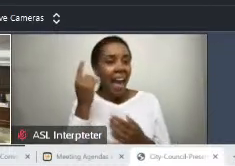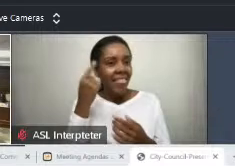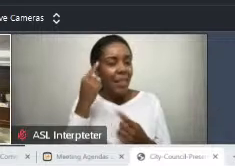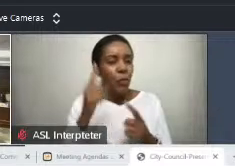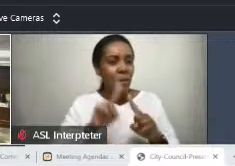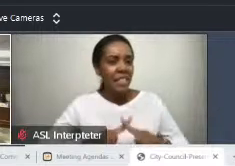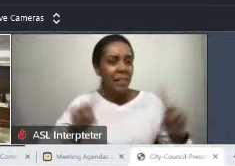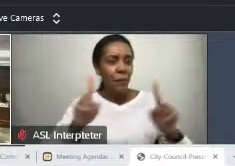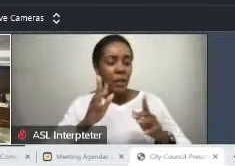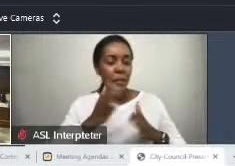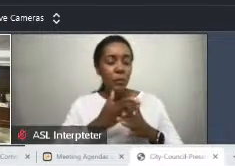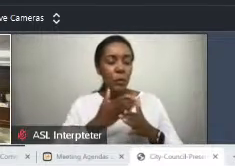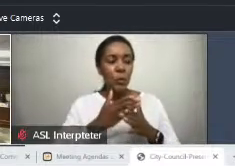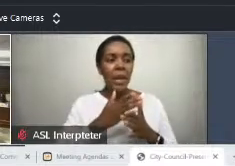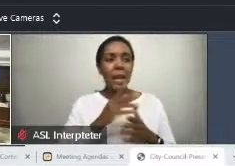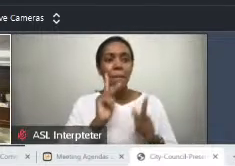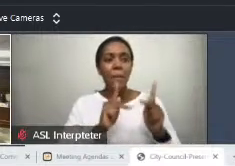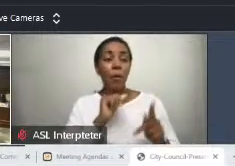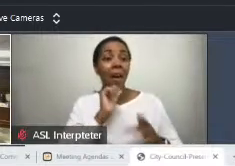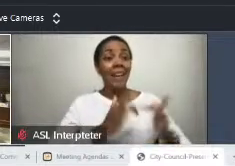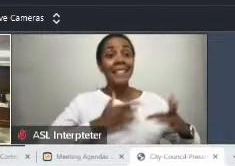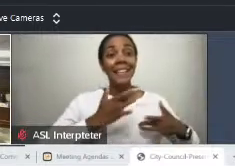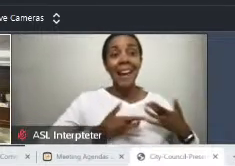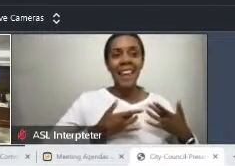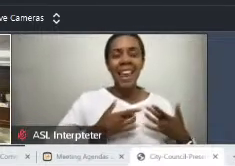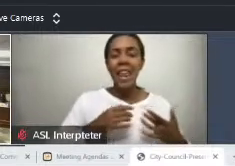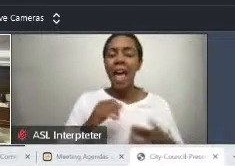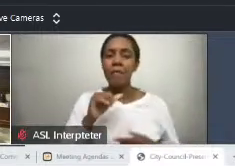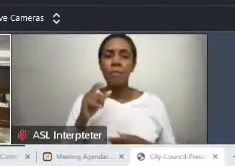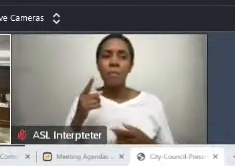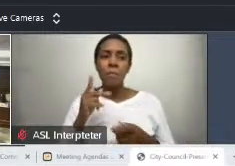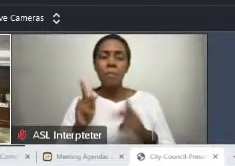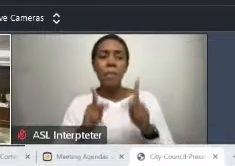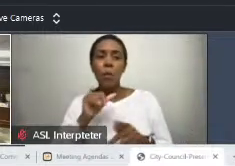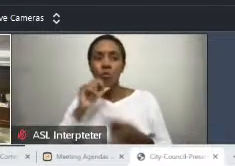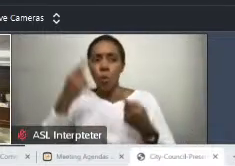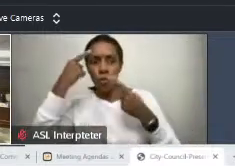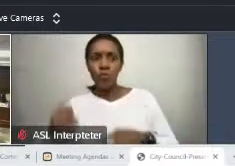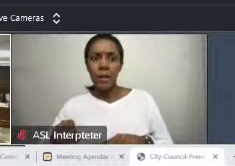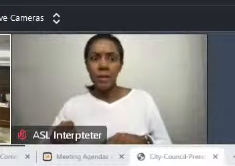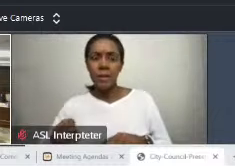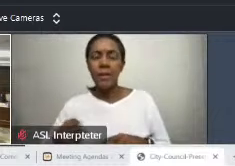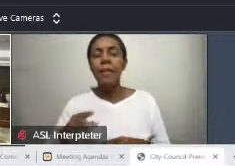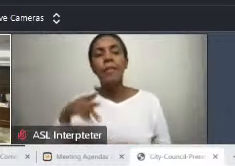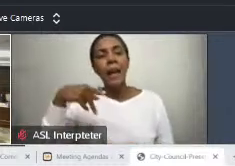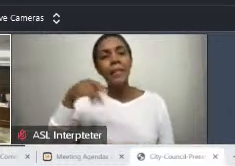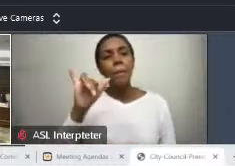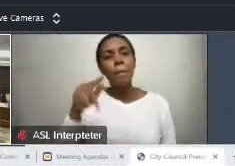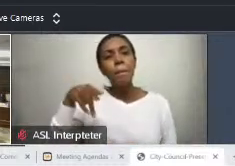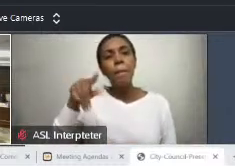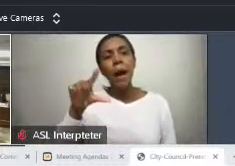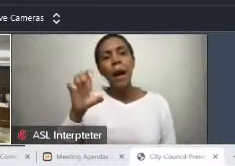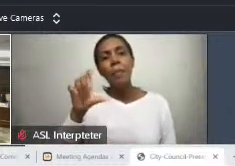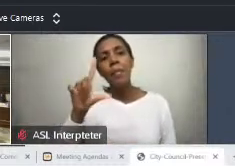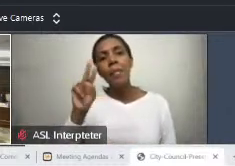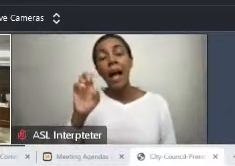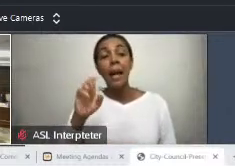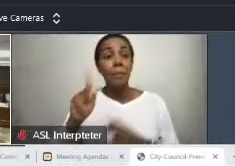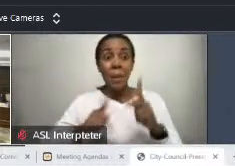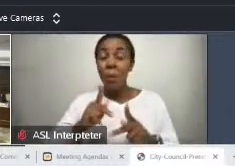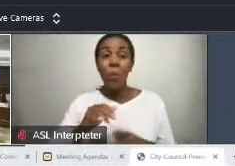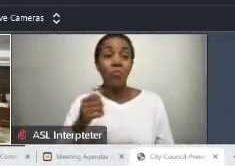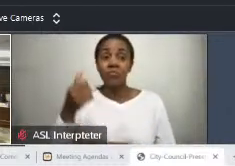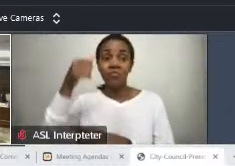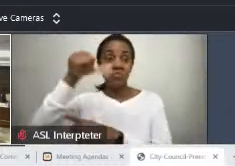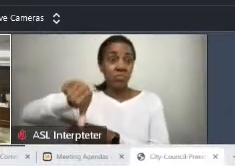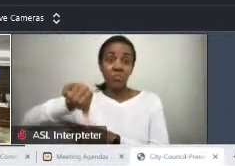out adamantly opposed to something. When it came to the Bahia pipeline, the folks in the city were adamantly opposed to the Bahia pipeline. And I